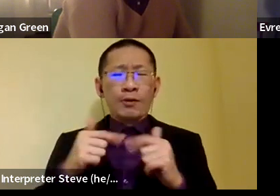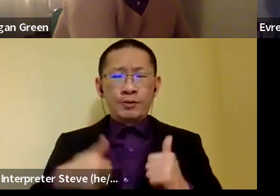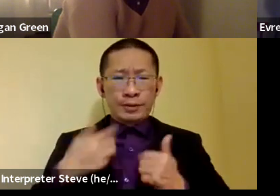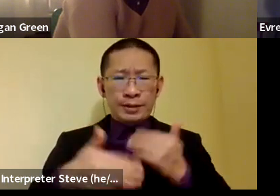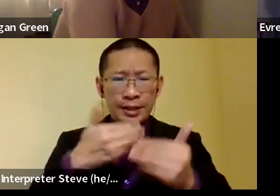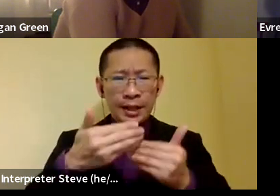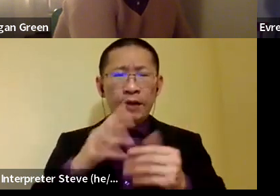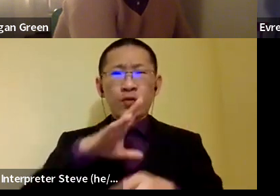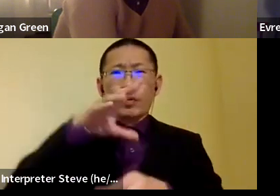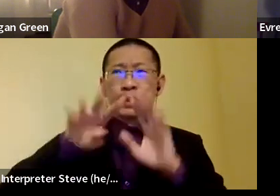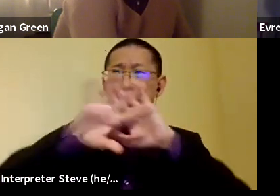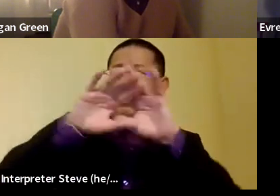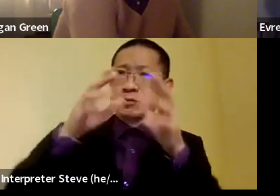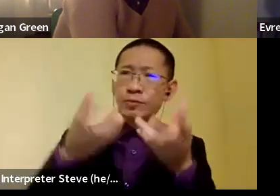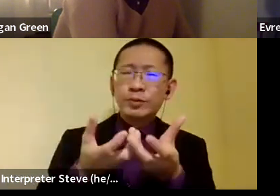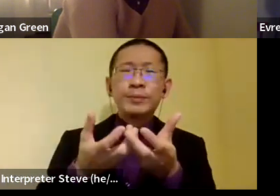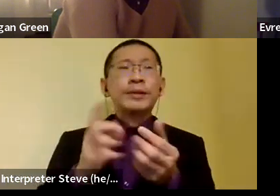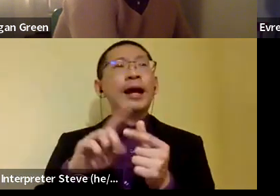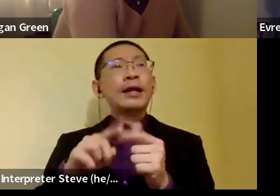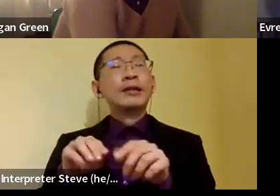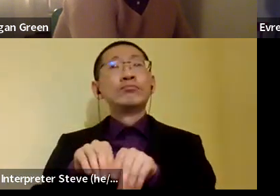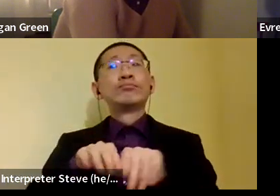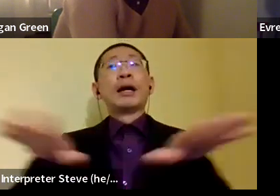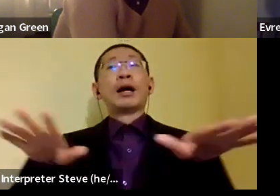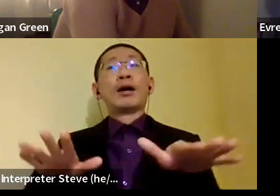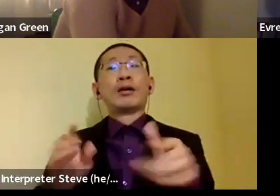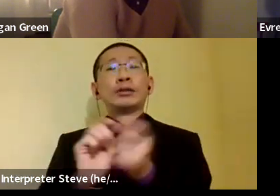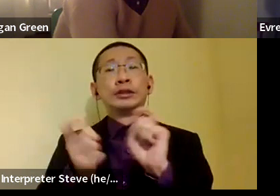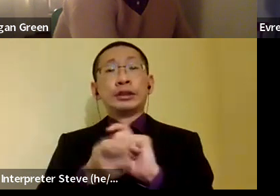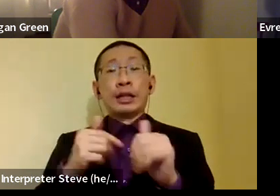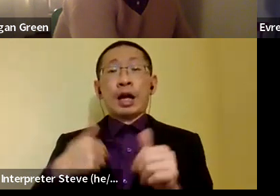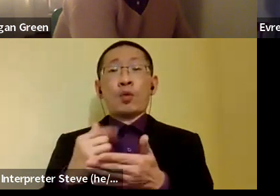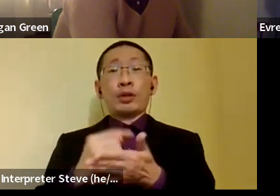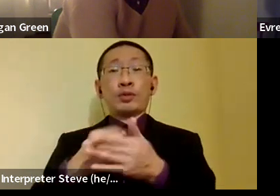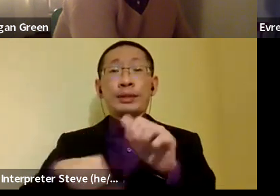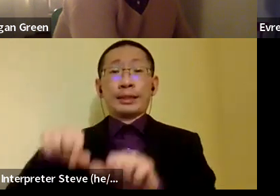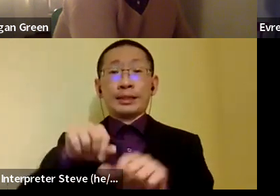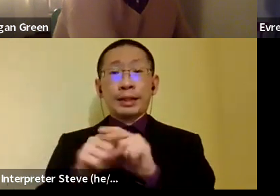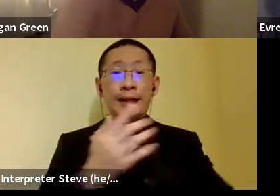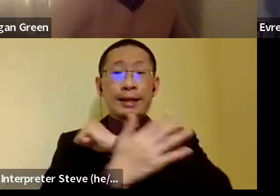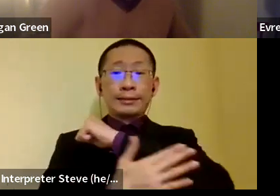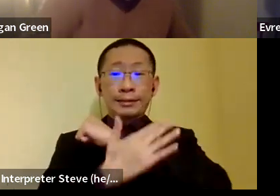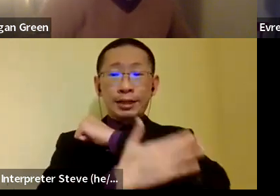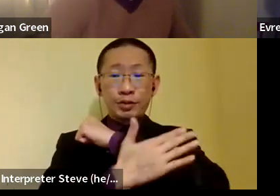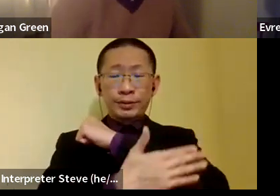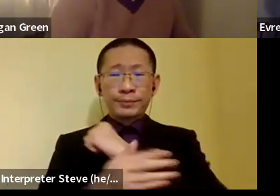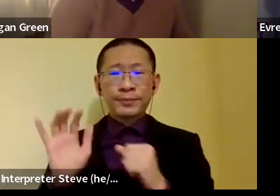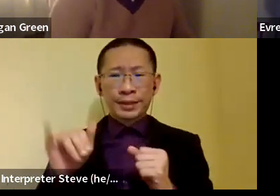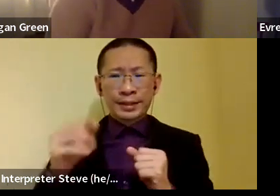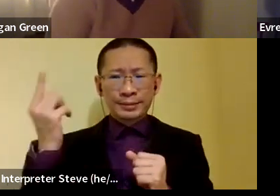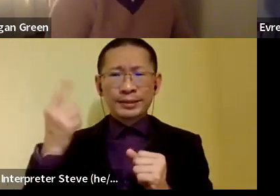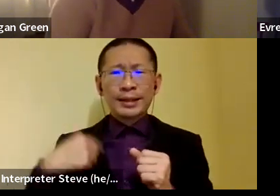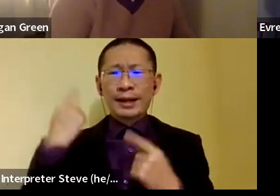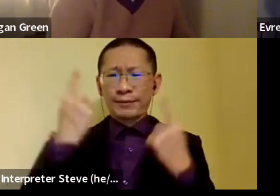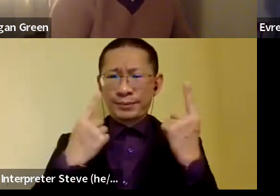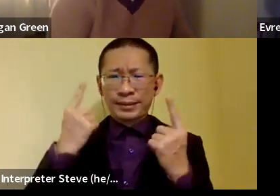and hopefully, you know, change the way we treat each other as a country. And so that's been something on my